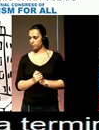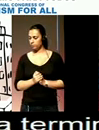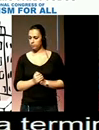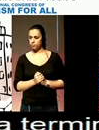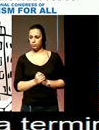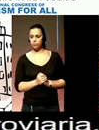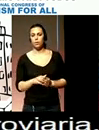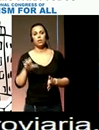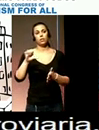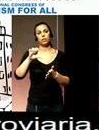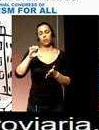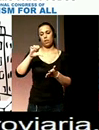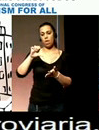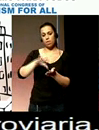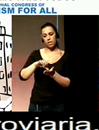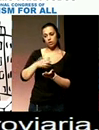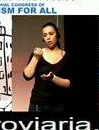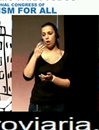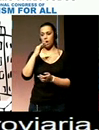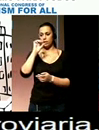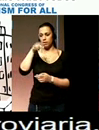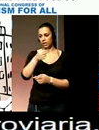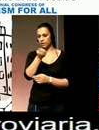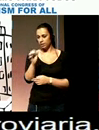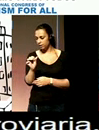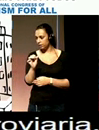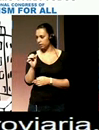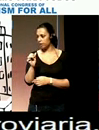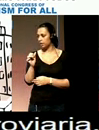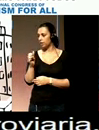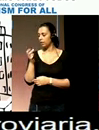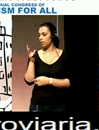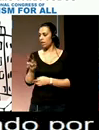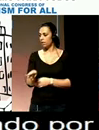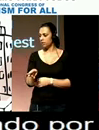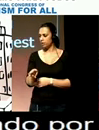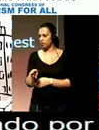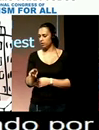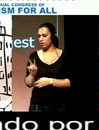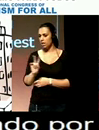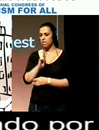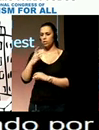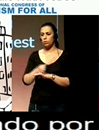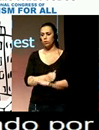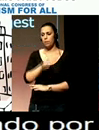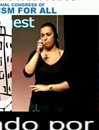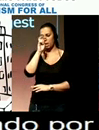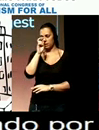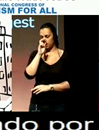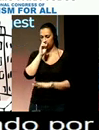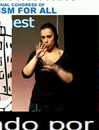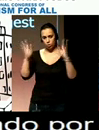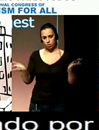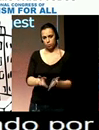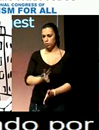oldest underground railway in the world after London. Today, following the renovations of the 2004